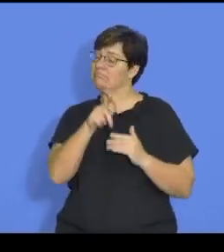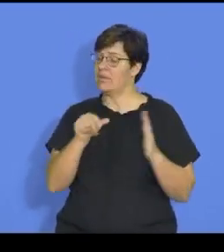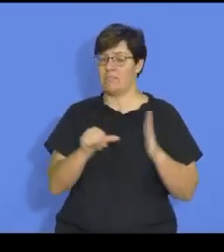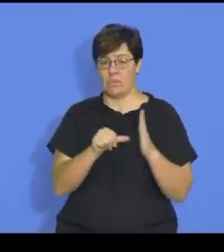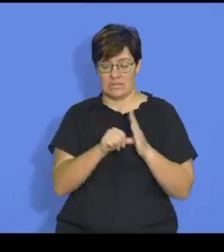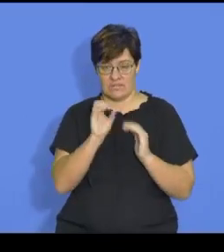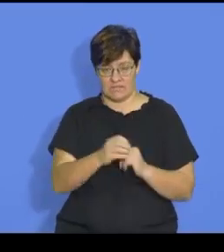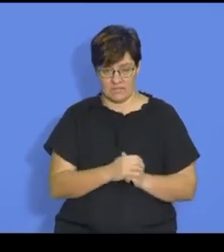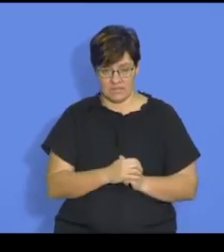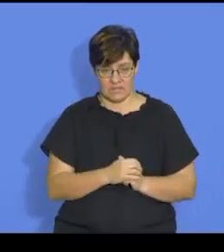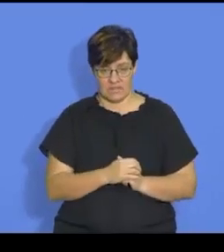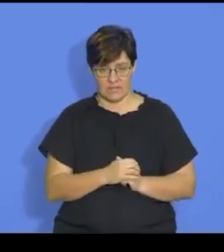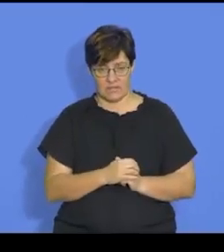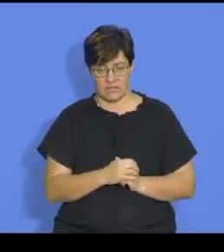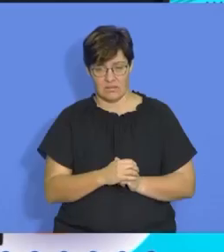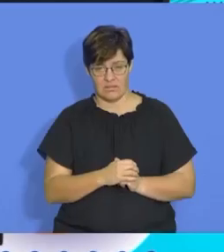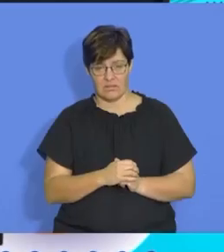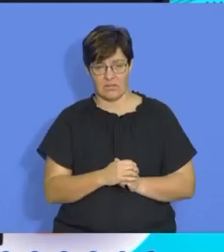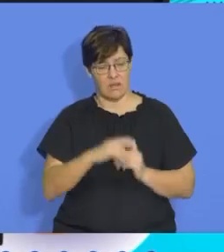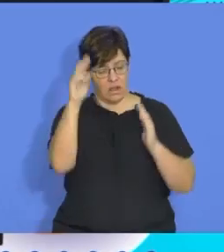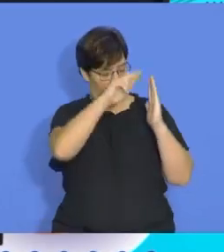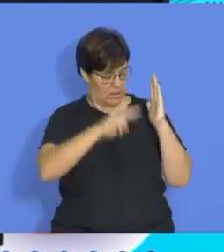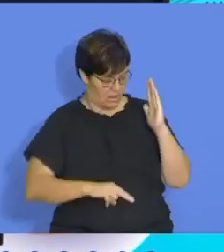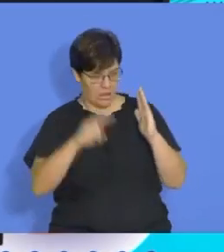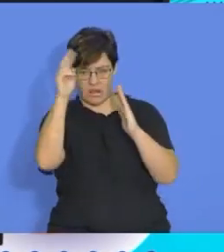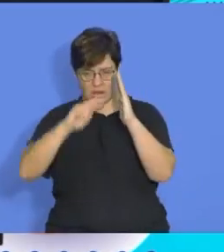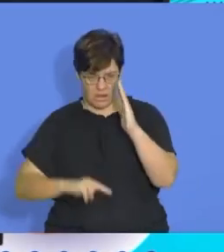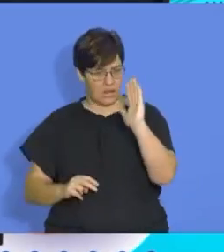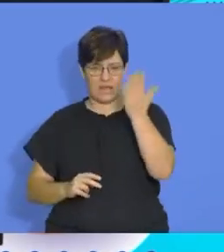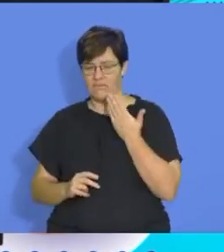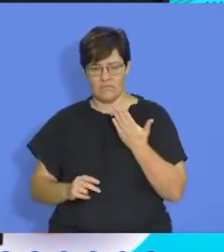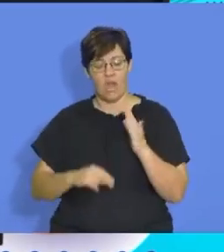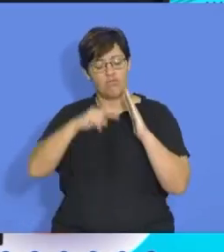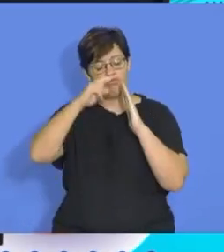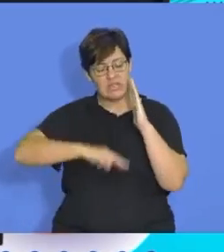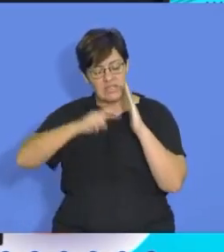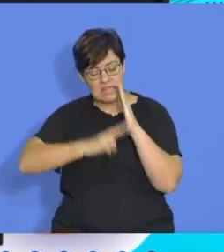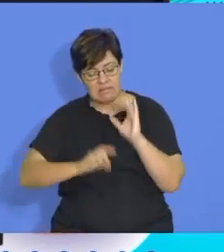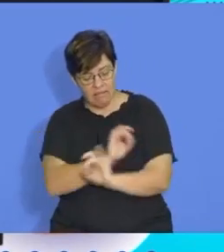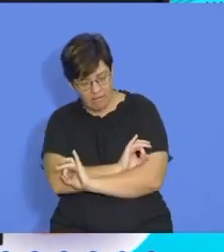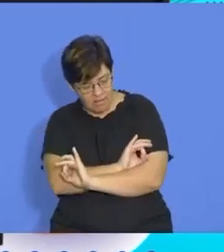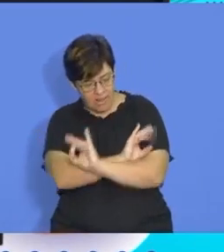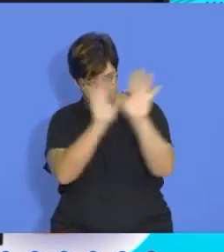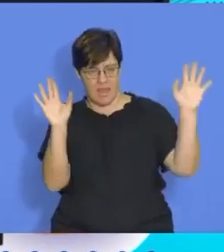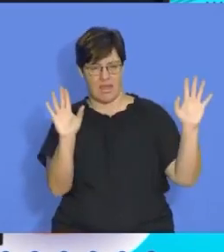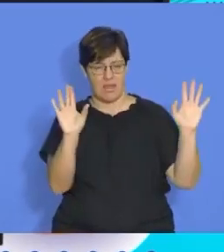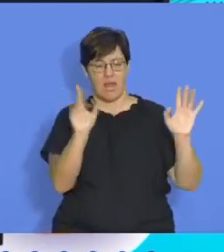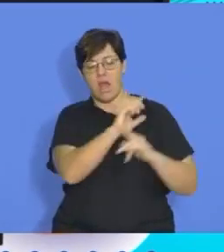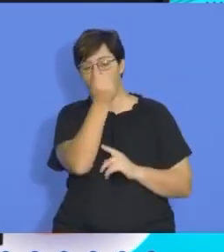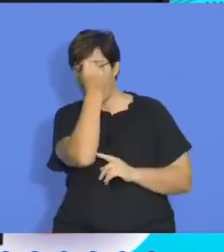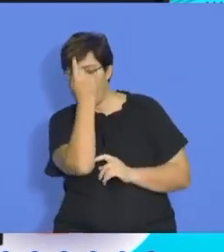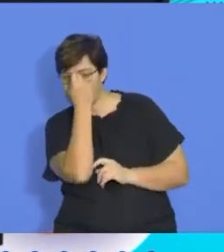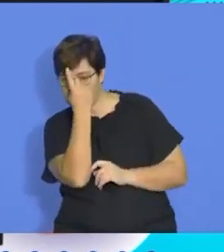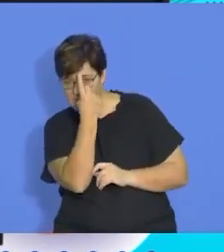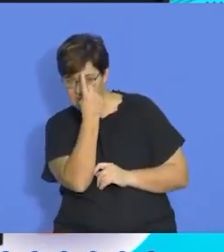is key. Absolutely critical. Remember, don't just scan through your information that is given, read through your